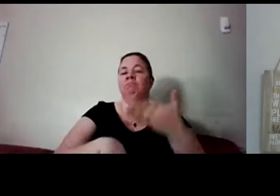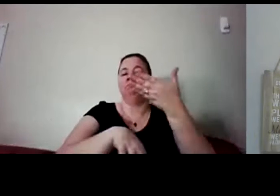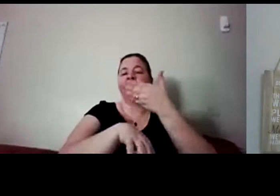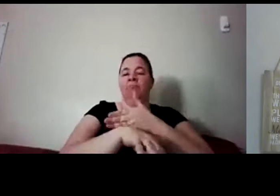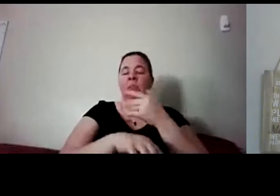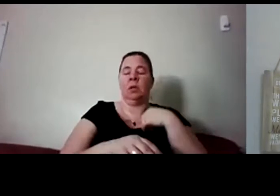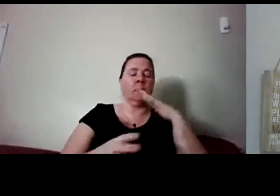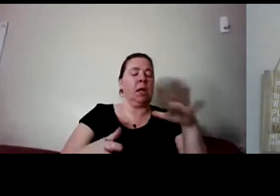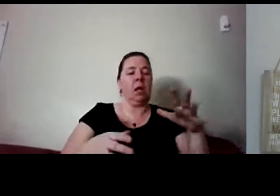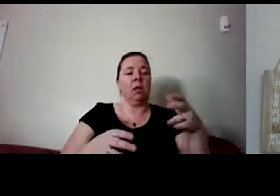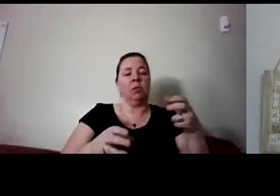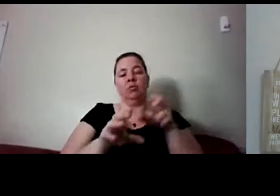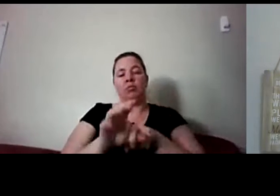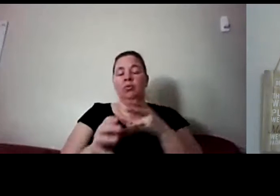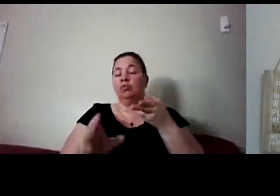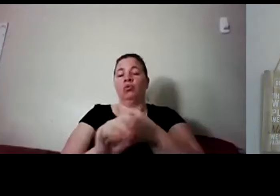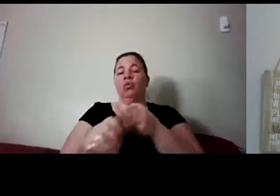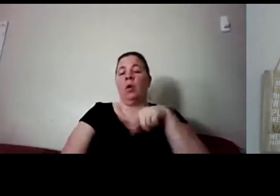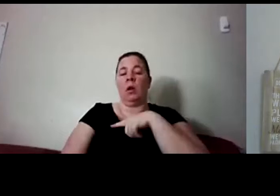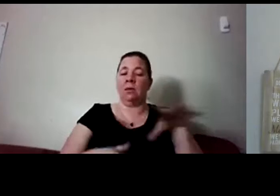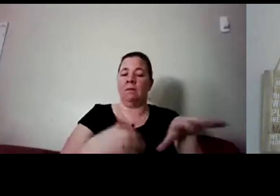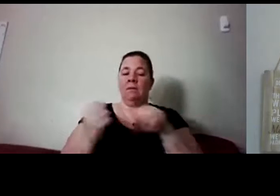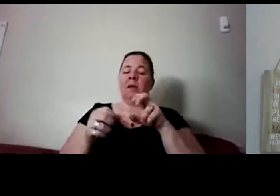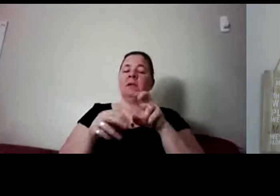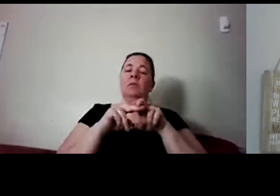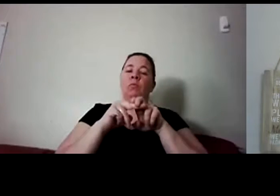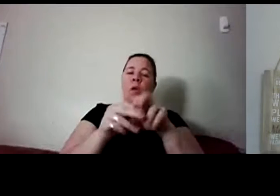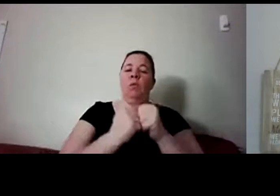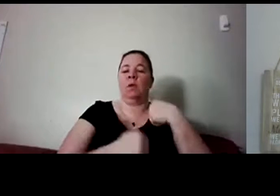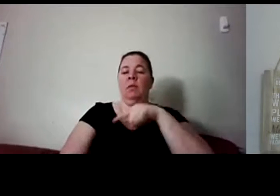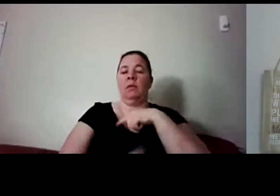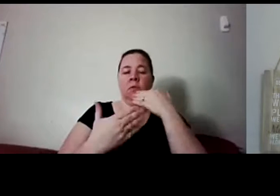drive along with us. Thank you.